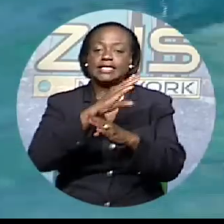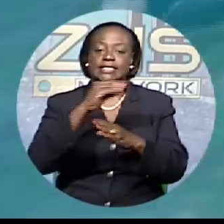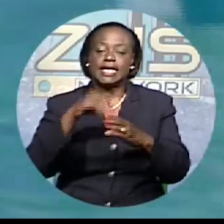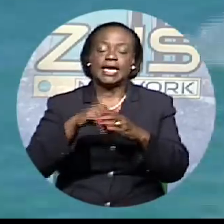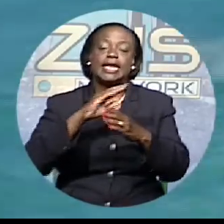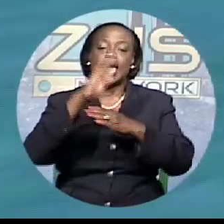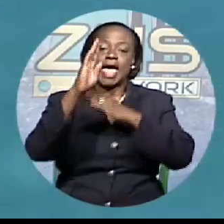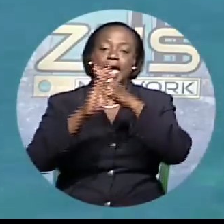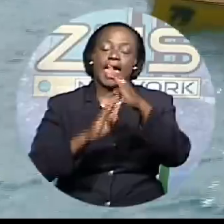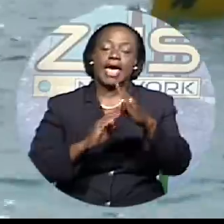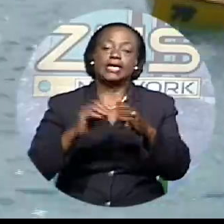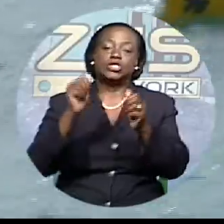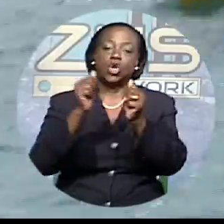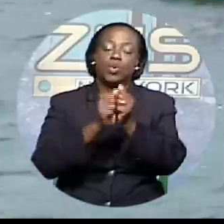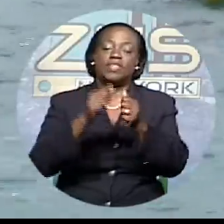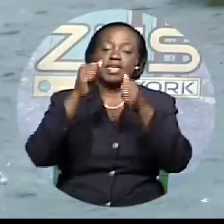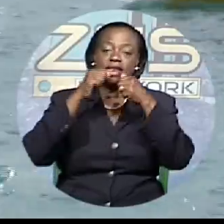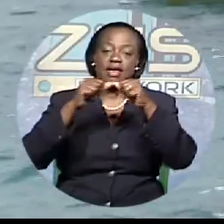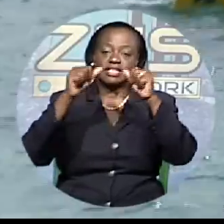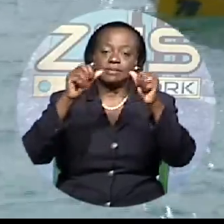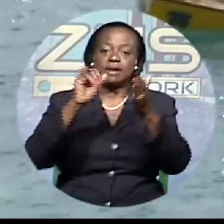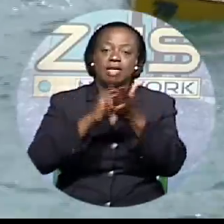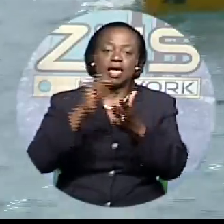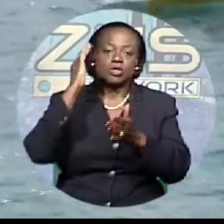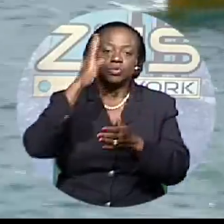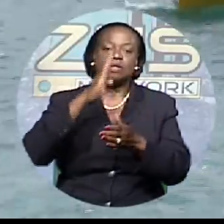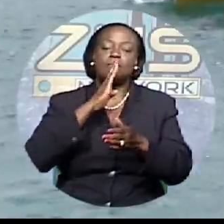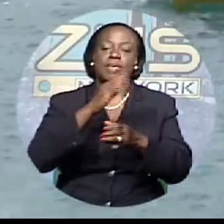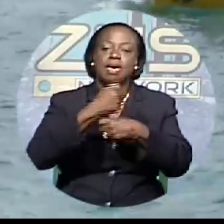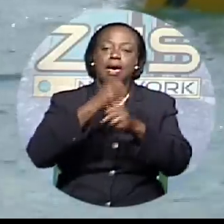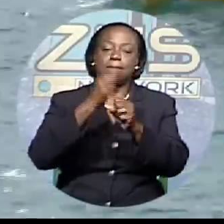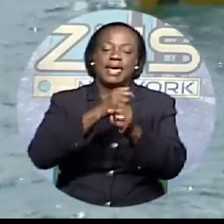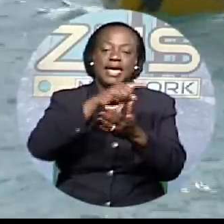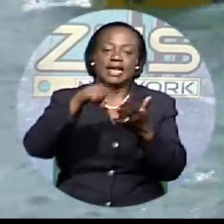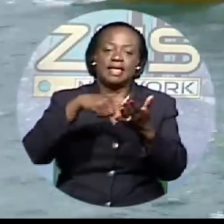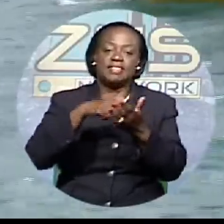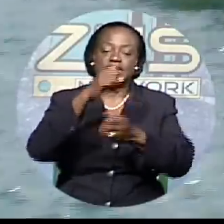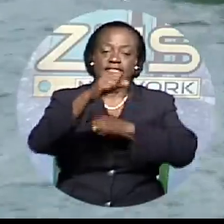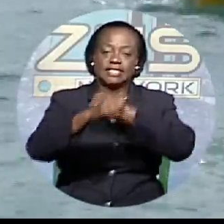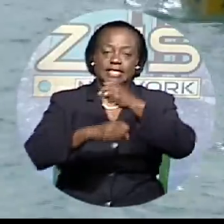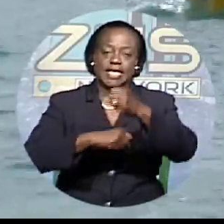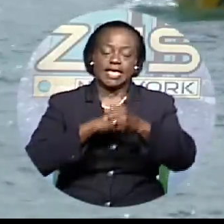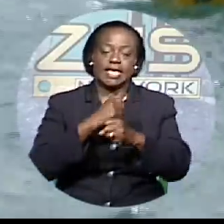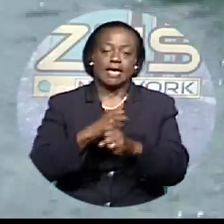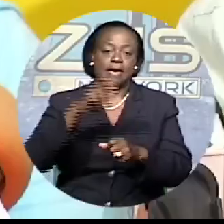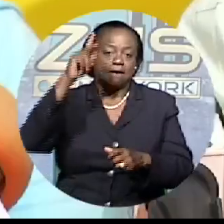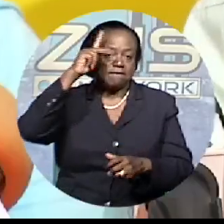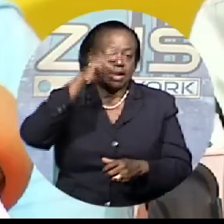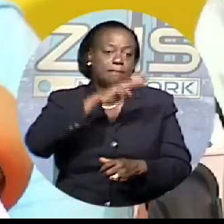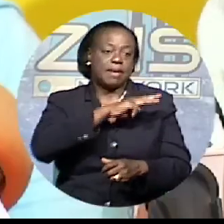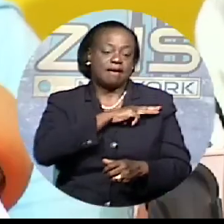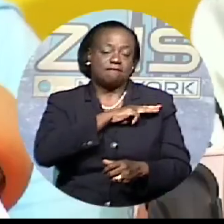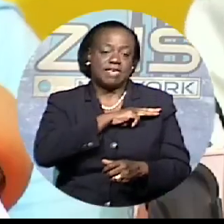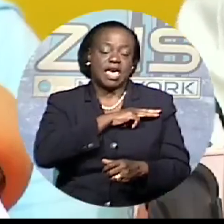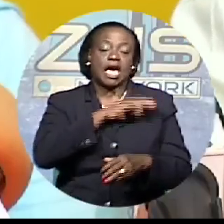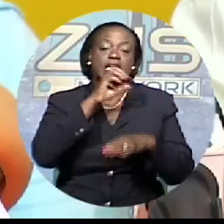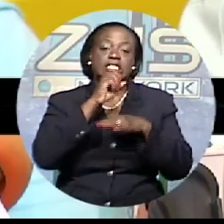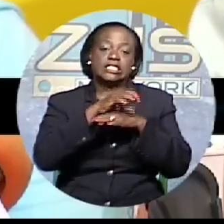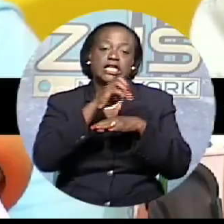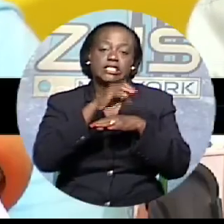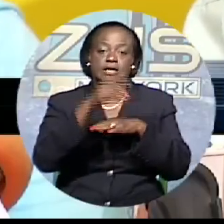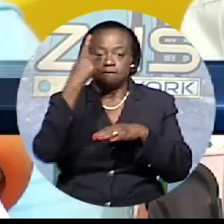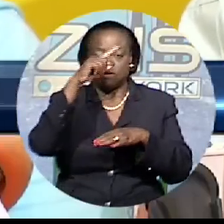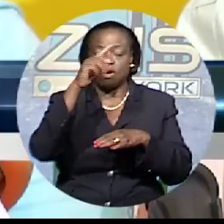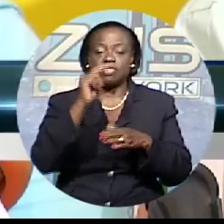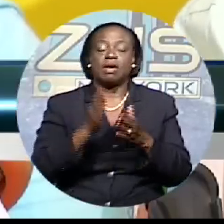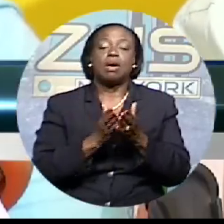this weekend. This according to Reverend Dr. Philip McPhee, a regatta consultant for the government of the Bahamas. My minister will,